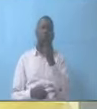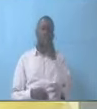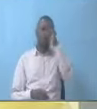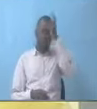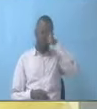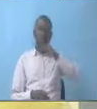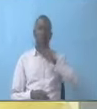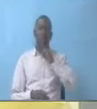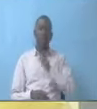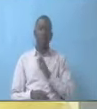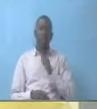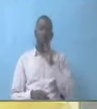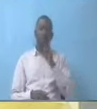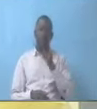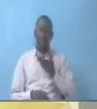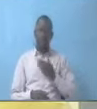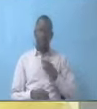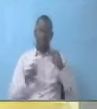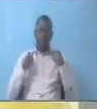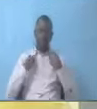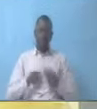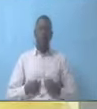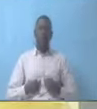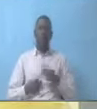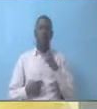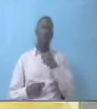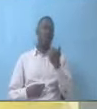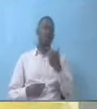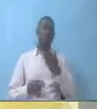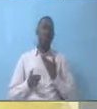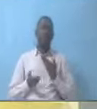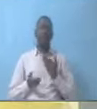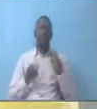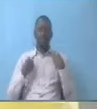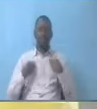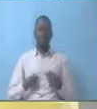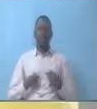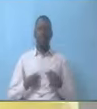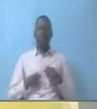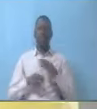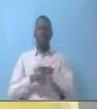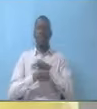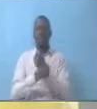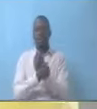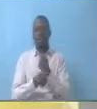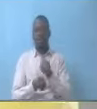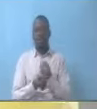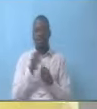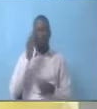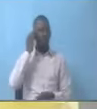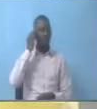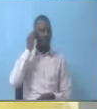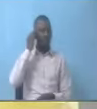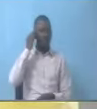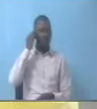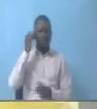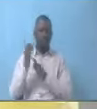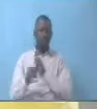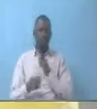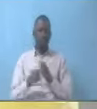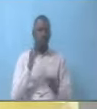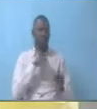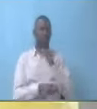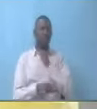the other in plain clothes. Kenn ki mu ngi sol uniform, kenn ki solu uniform. Arrested me. Ñu jappuma. We all returned to Farafenya police station.